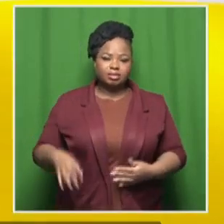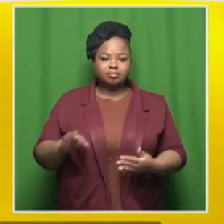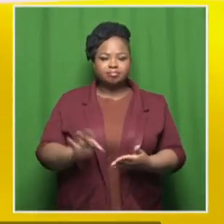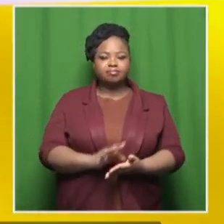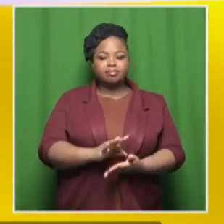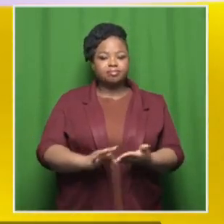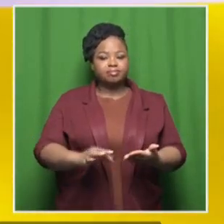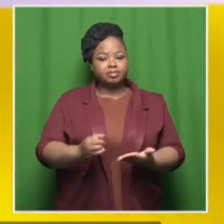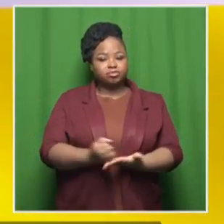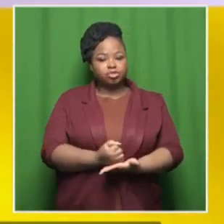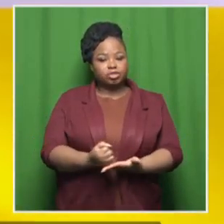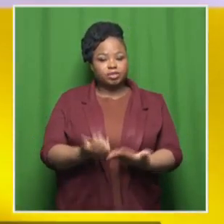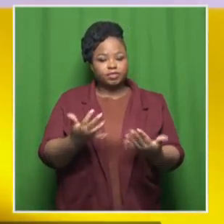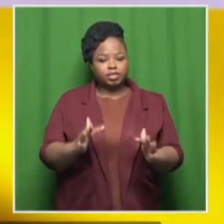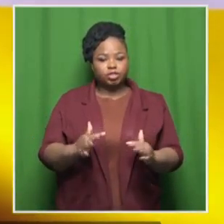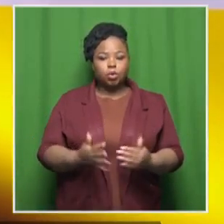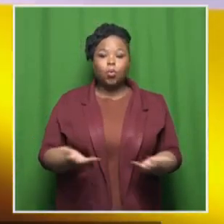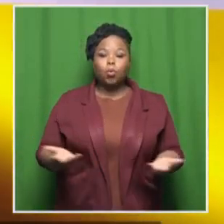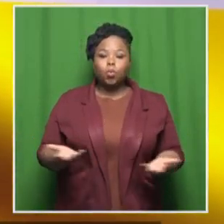taking place in